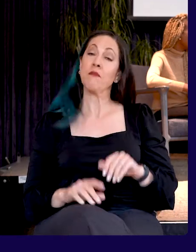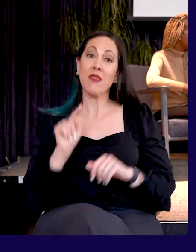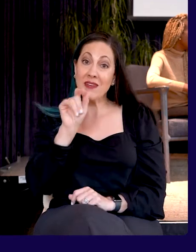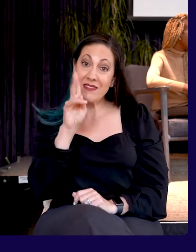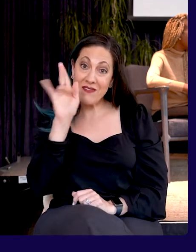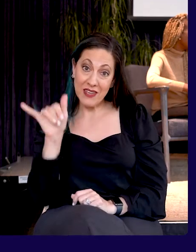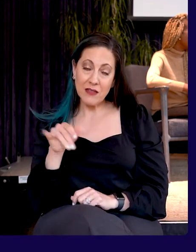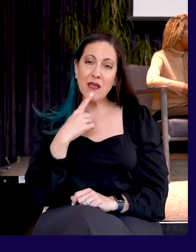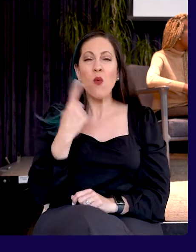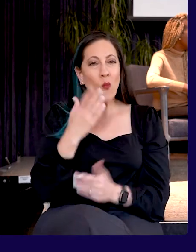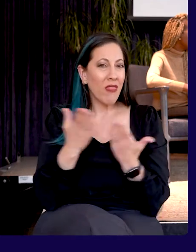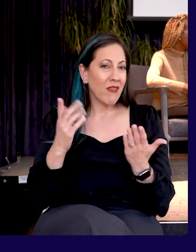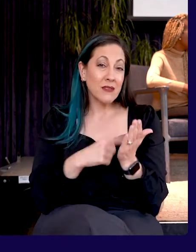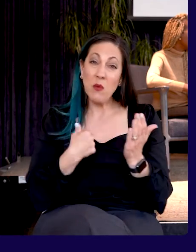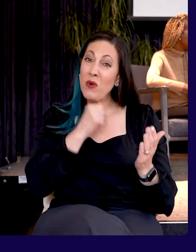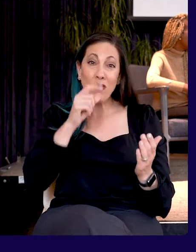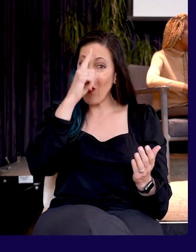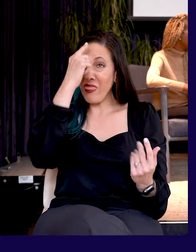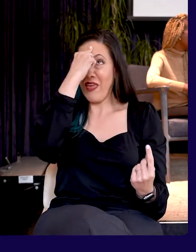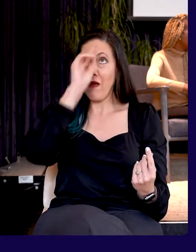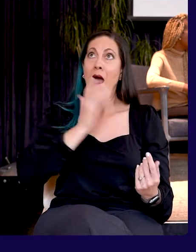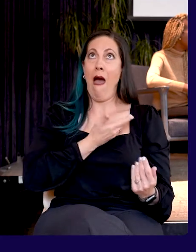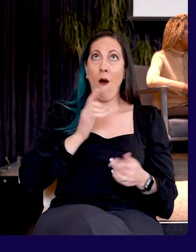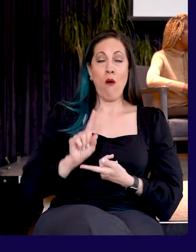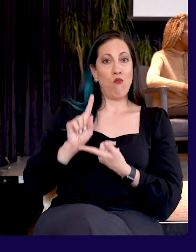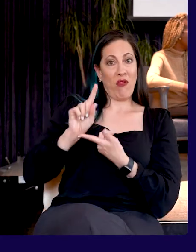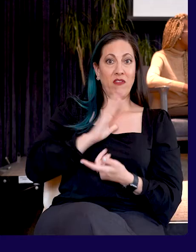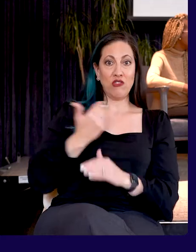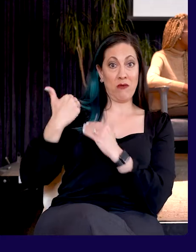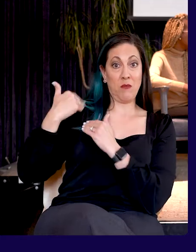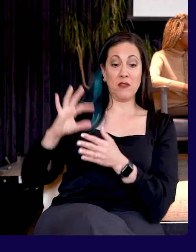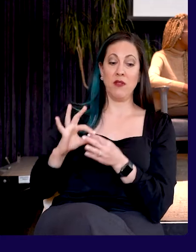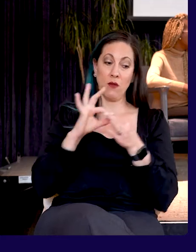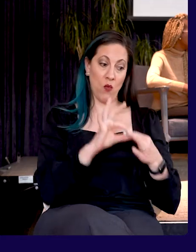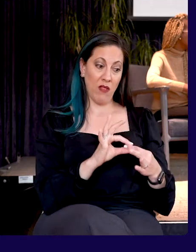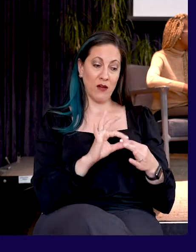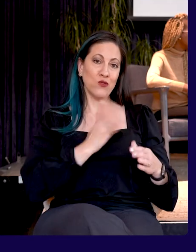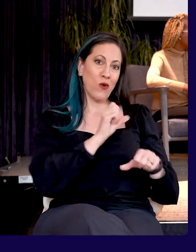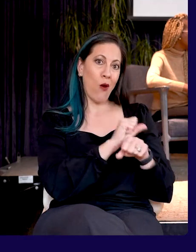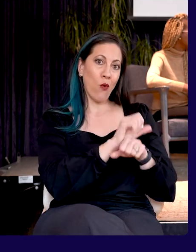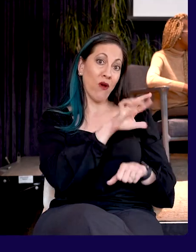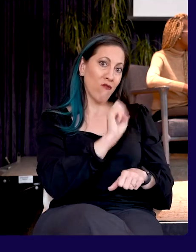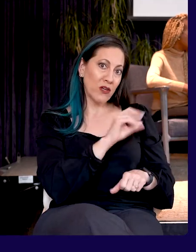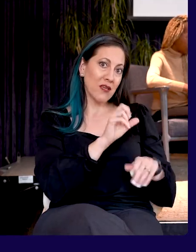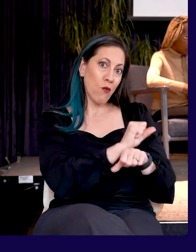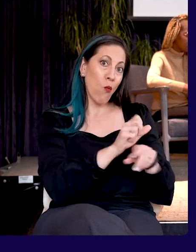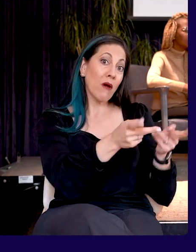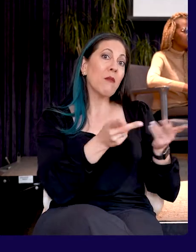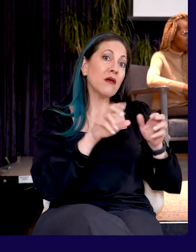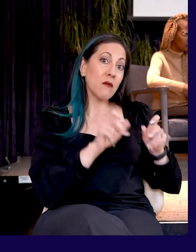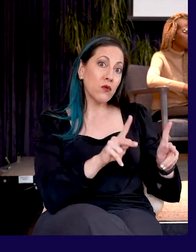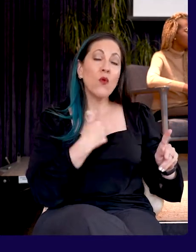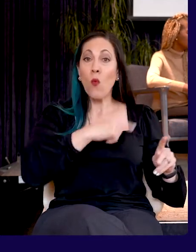that sometimes we don't really think about is our privilege and our responsibility in relationship to our workforce and workplace